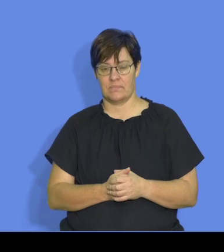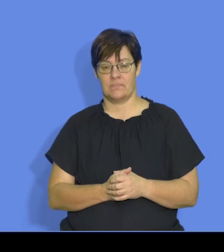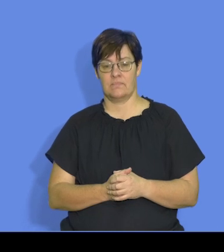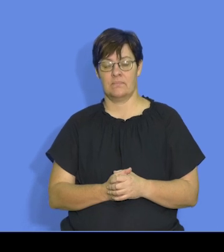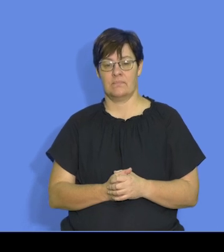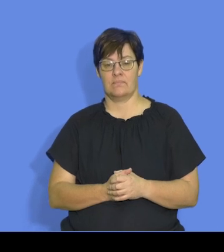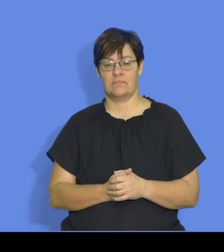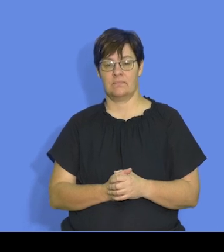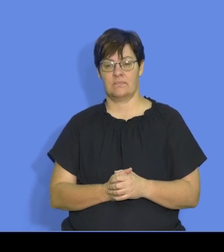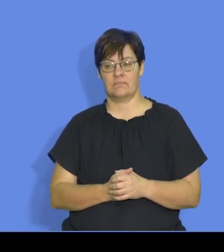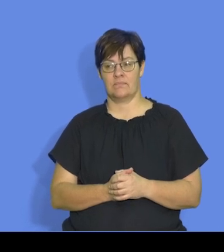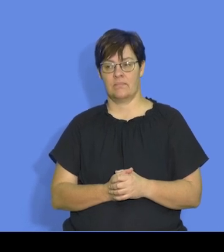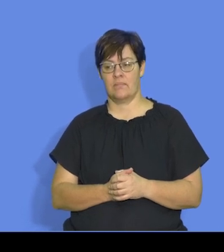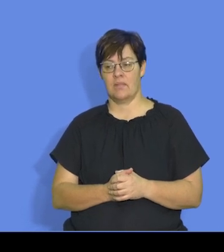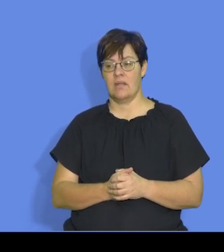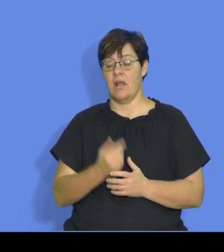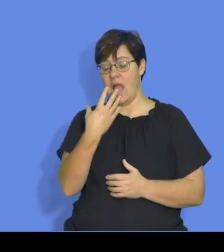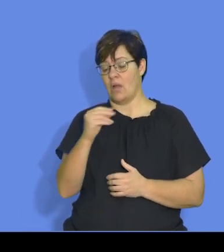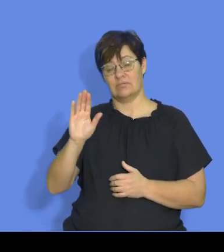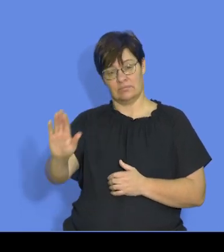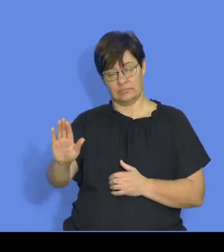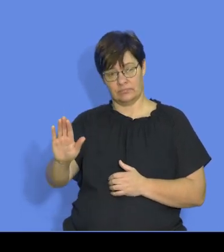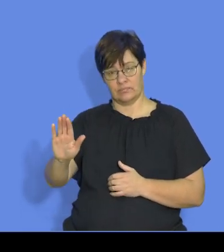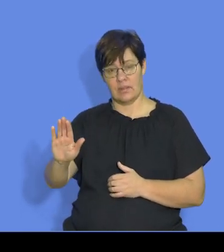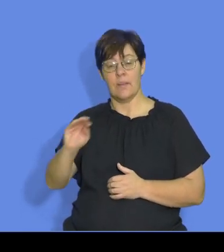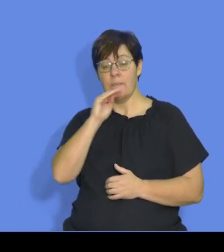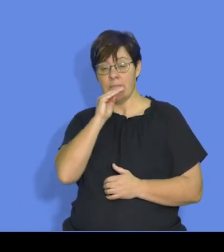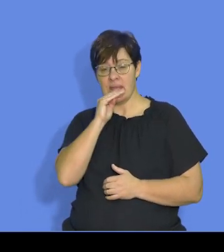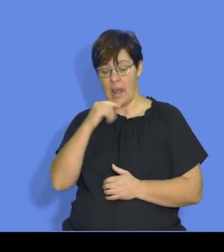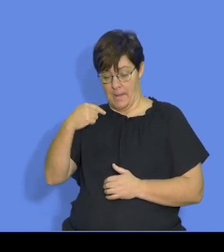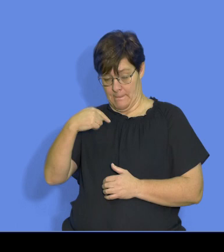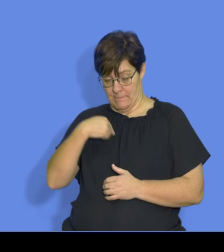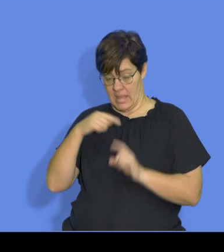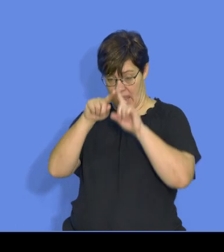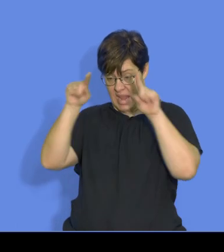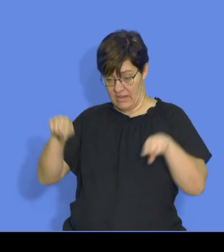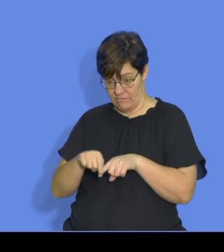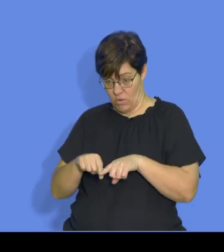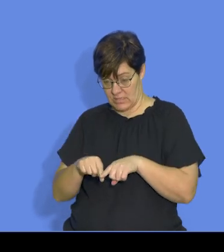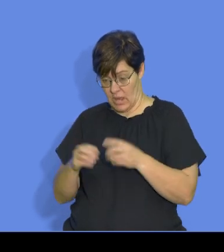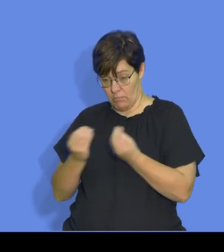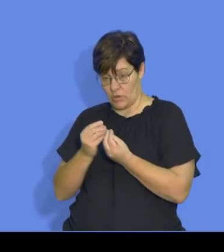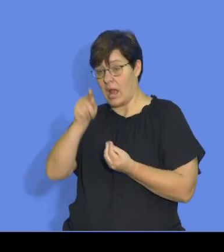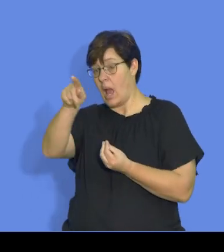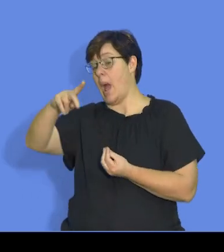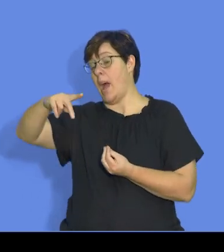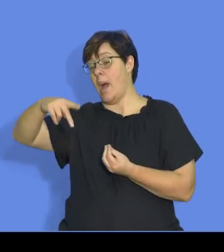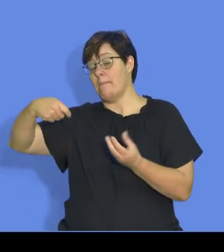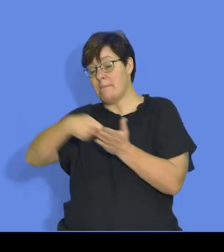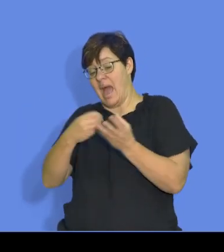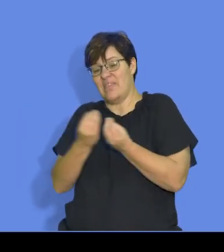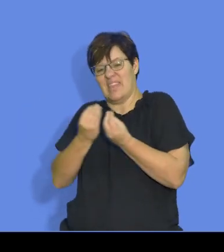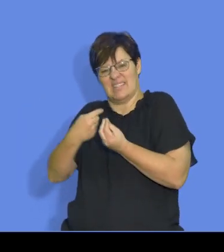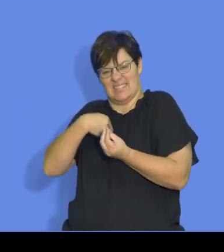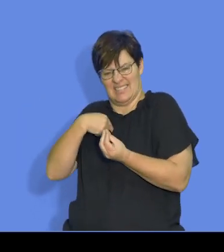Right? VAT output. What do we know? What's VAT output? This represents the amount of tax collected on the sale of goods and